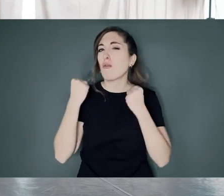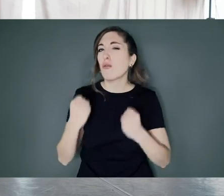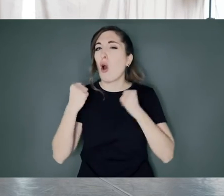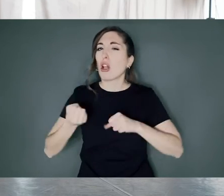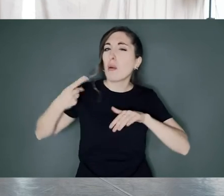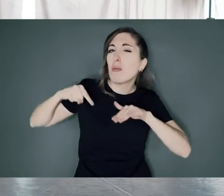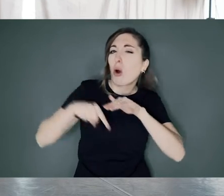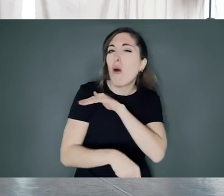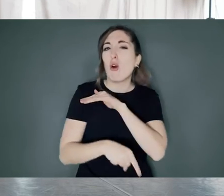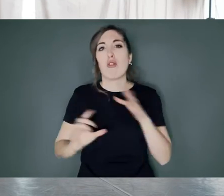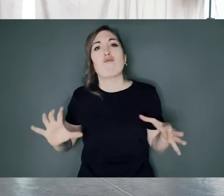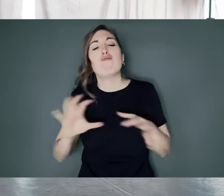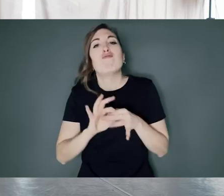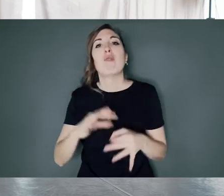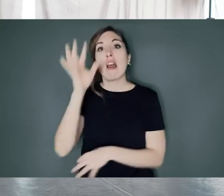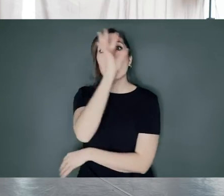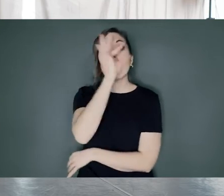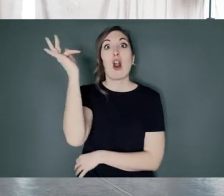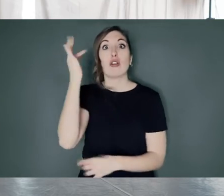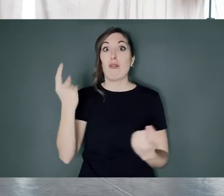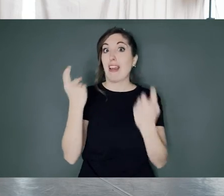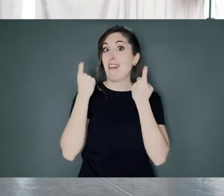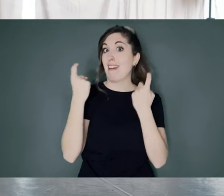there is something very deep-rooted in that.